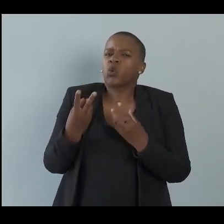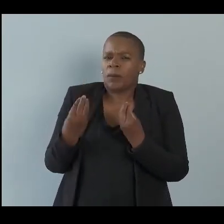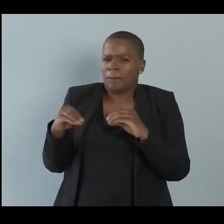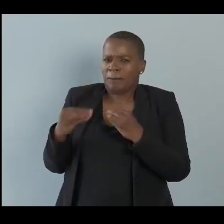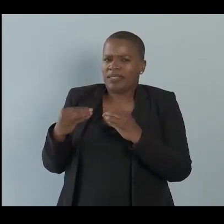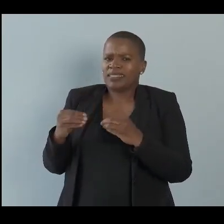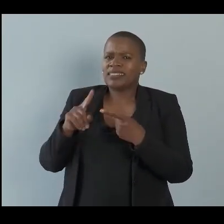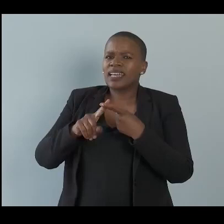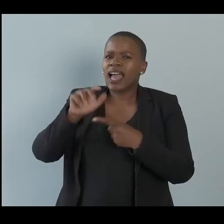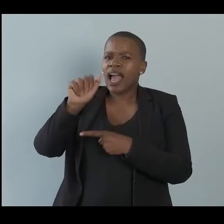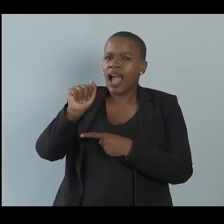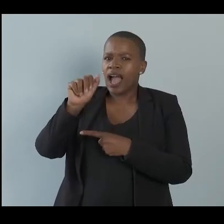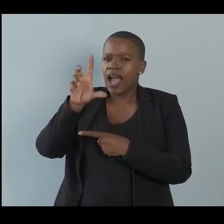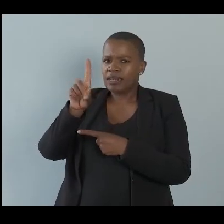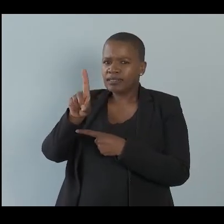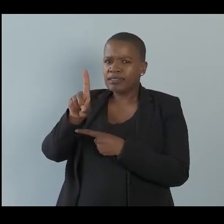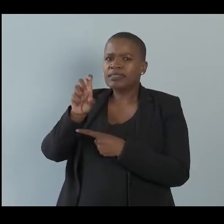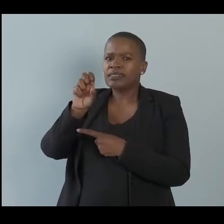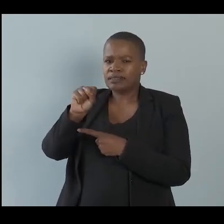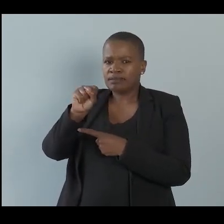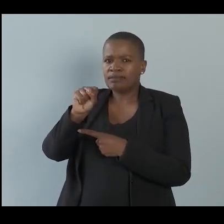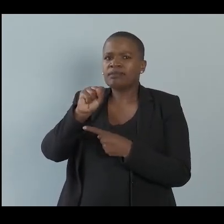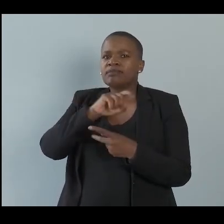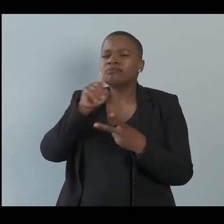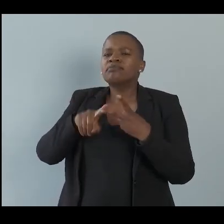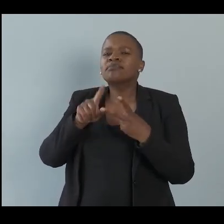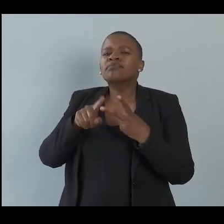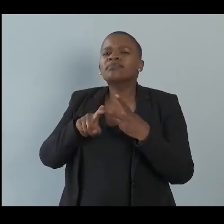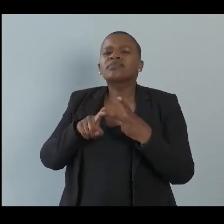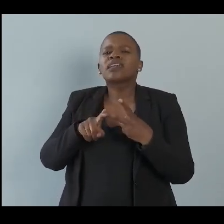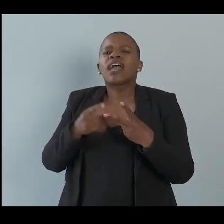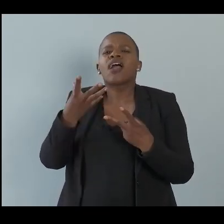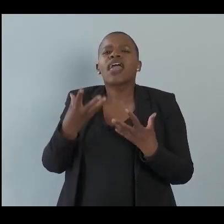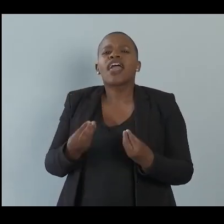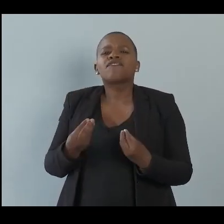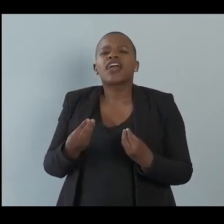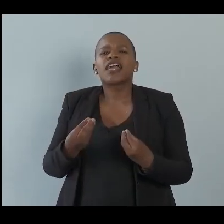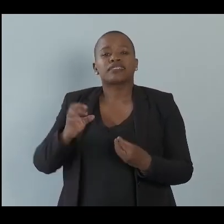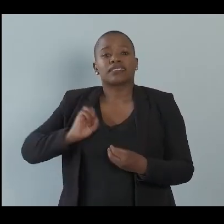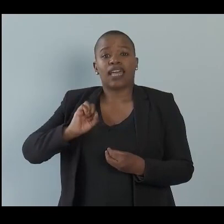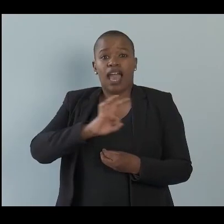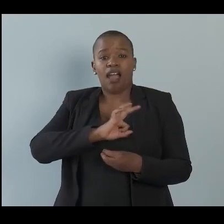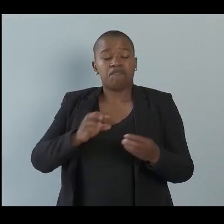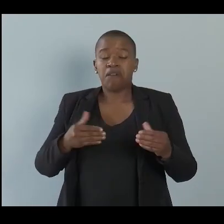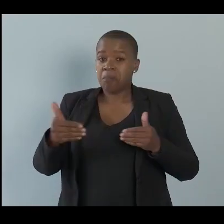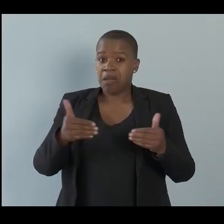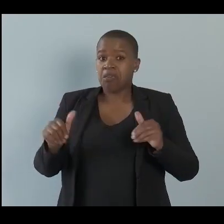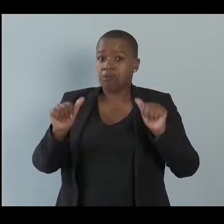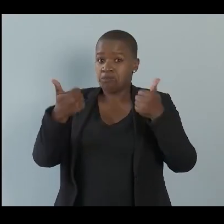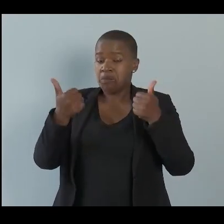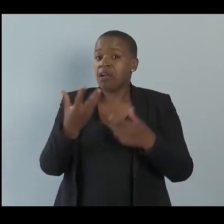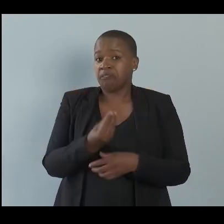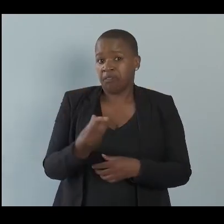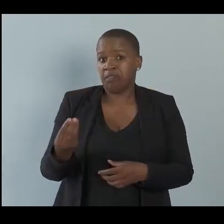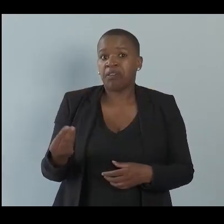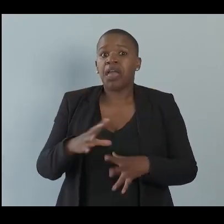and Nexus. As I've mentioned before, we've got very competent and experienced management now managing those businesses for value until such time